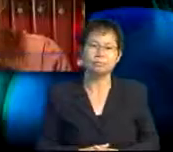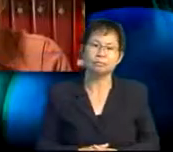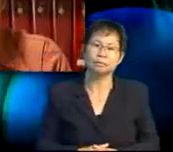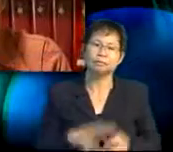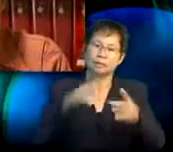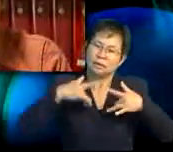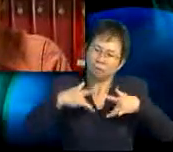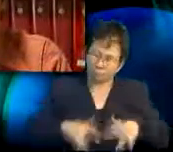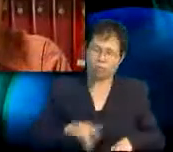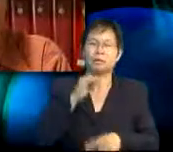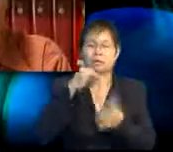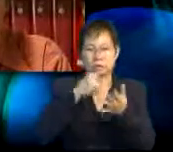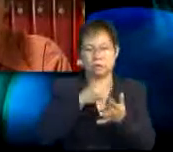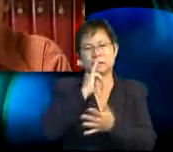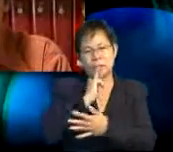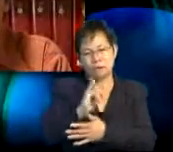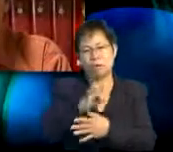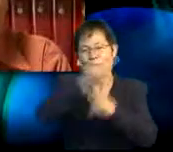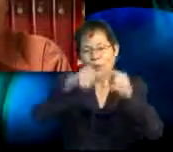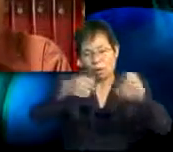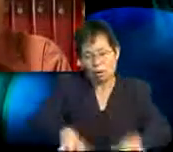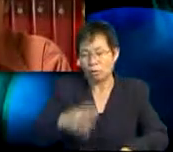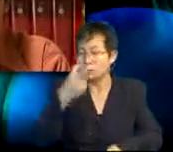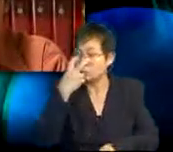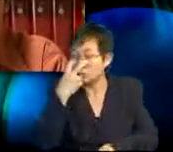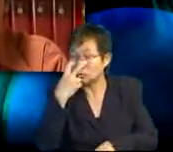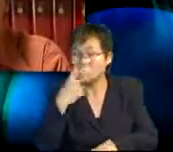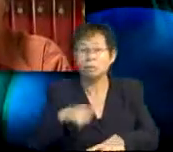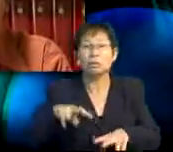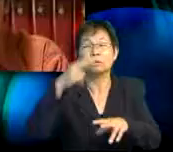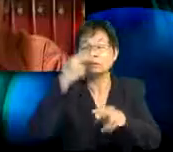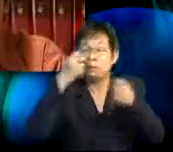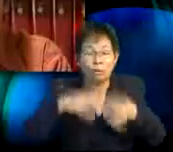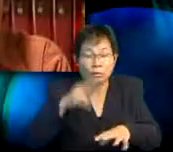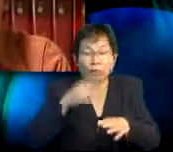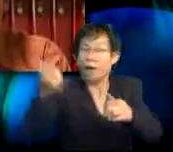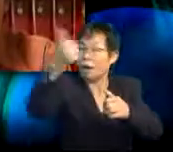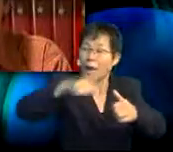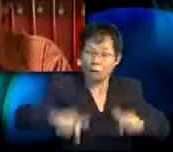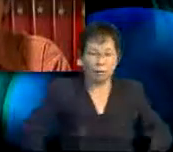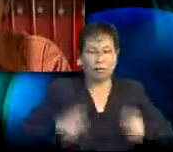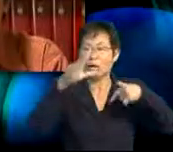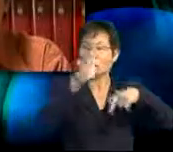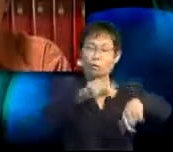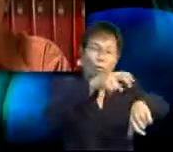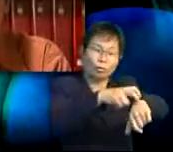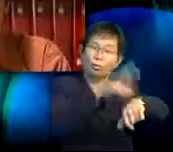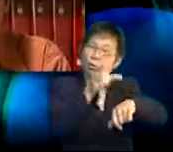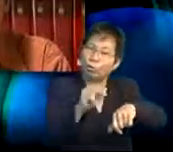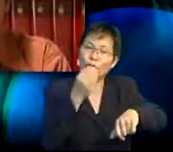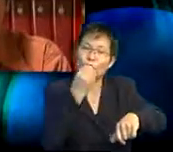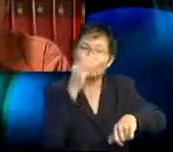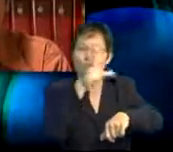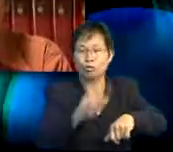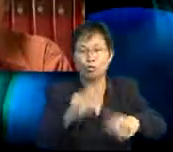Despair it is when they have lost sight of any life. No potatoes, no food,